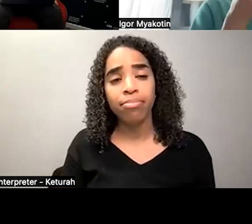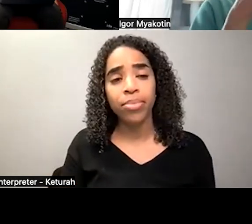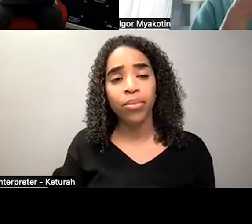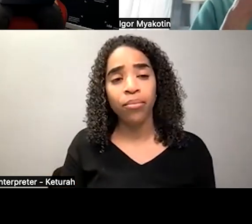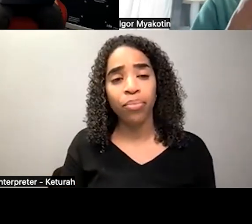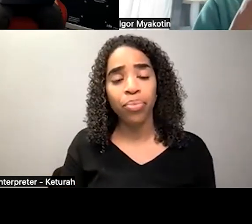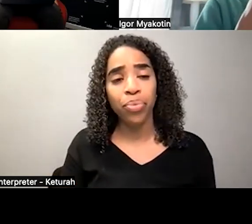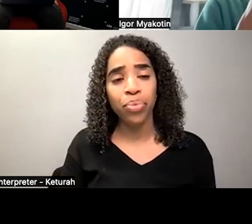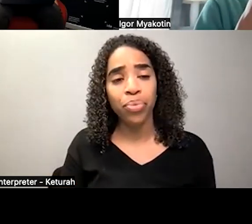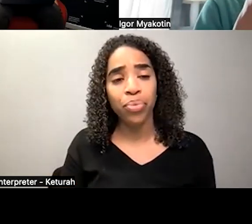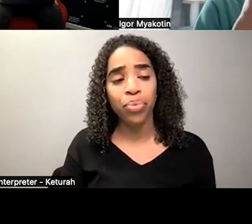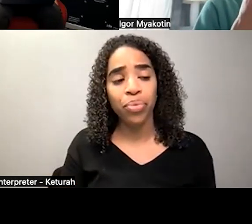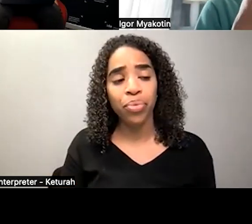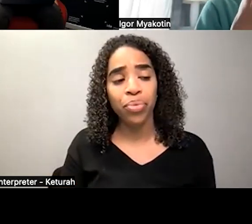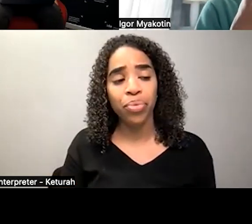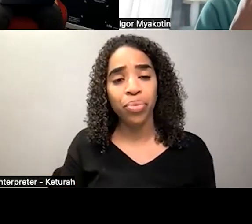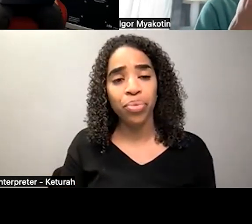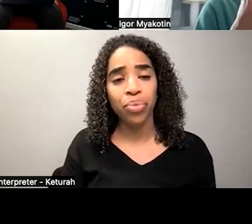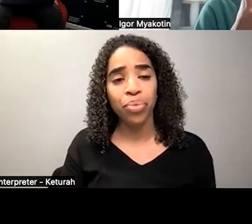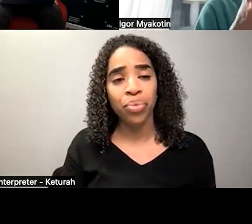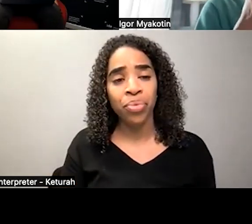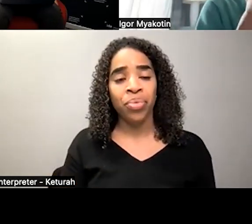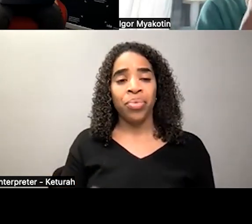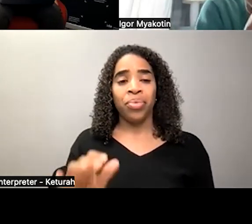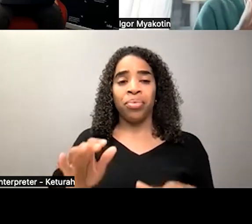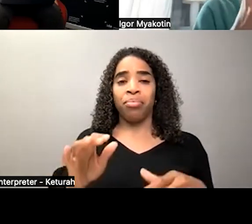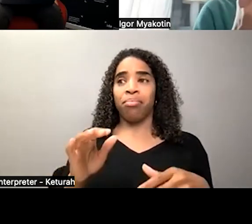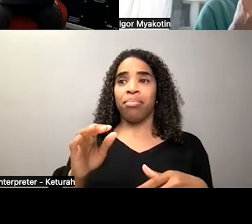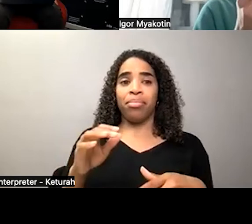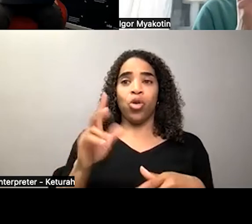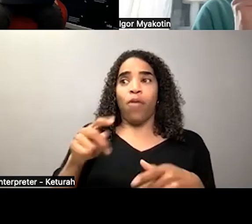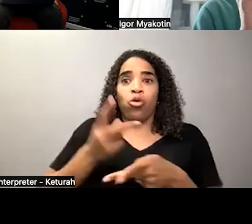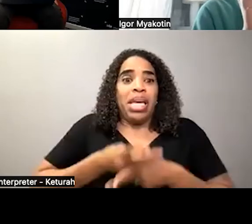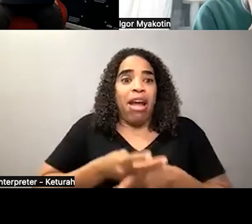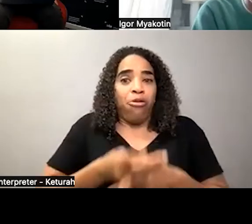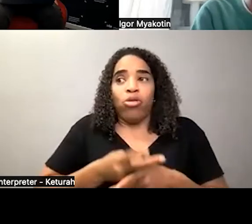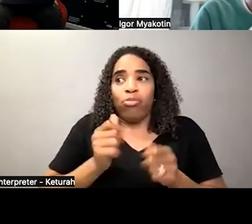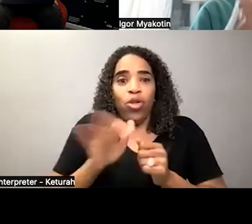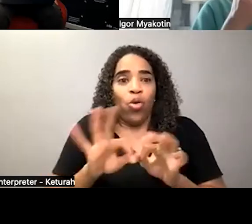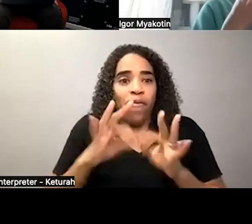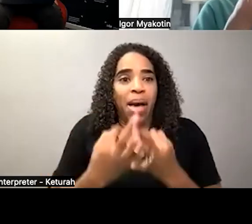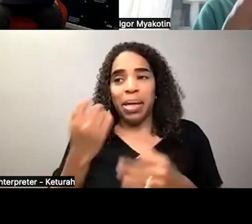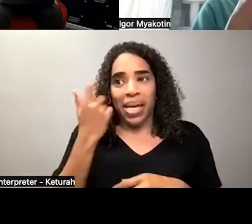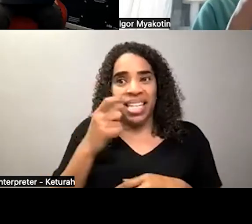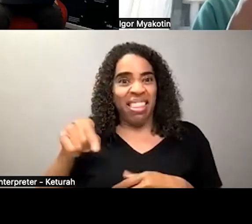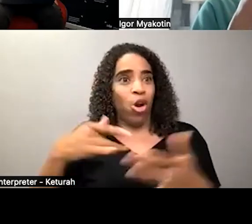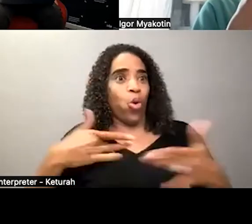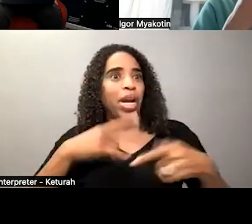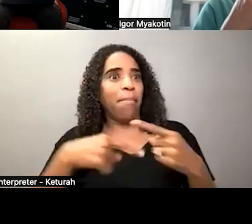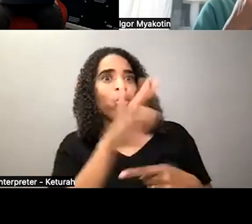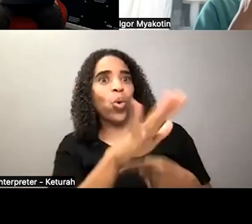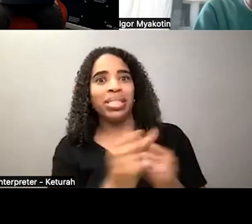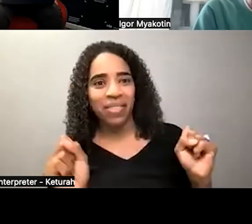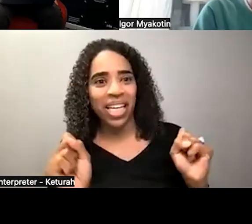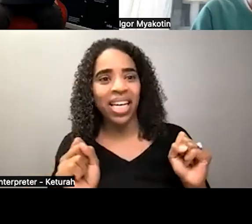family is functioning as a censorship, as a censor for you, because they are worried about your security. They are